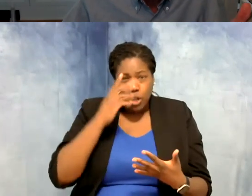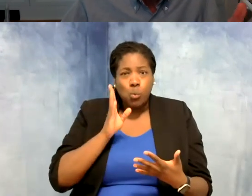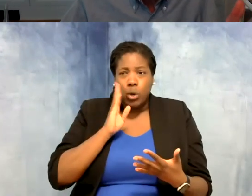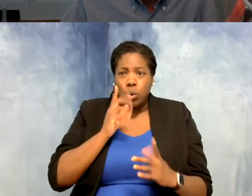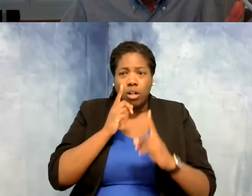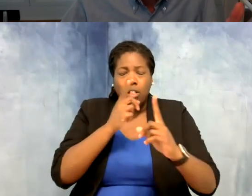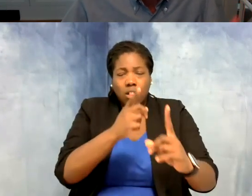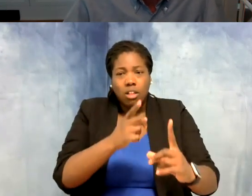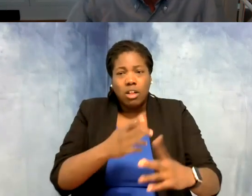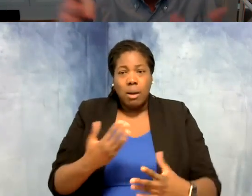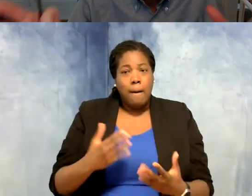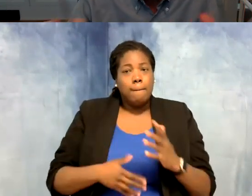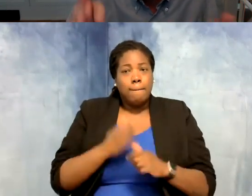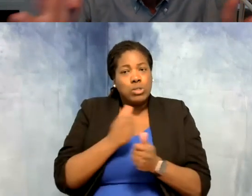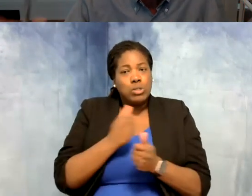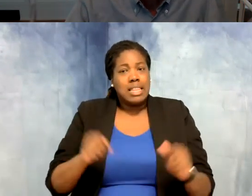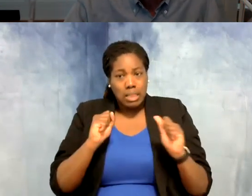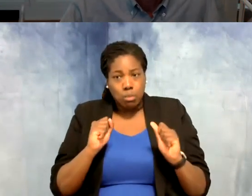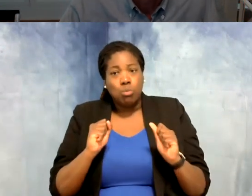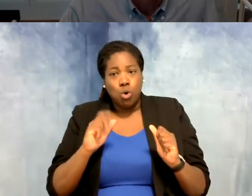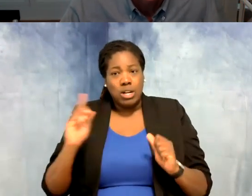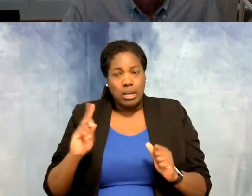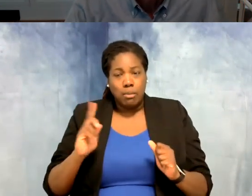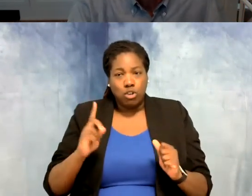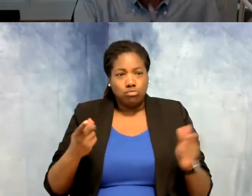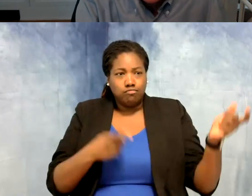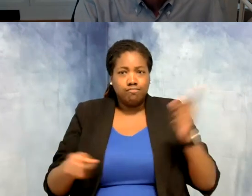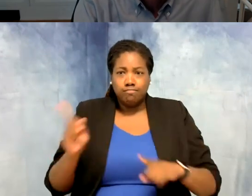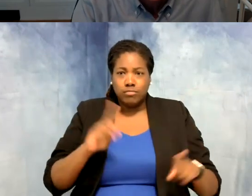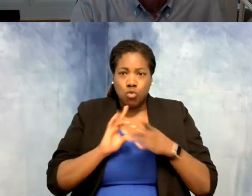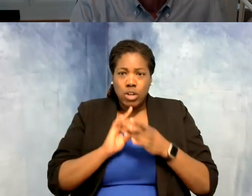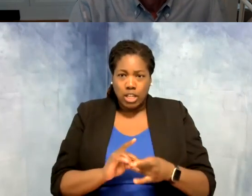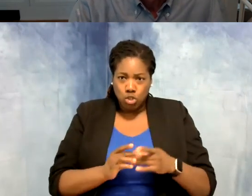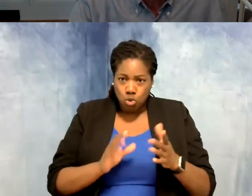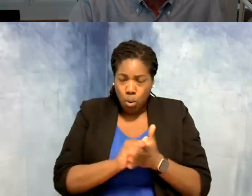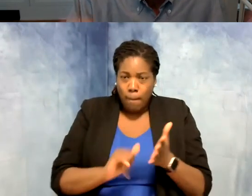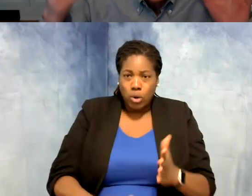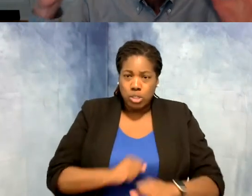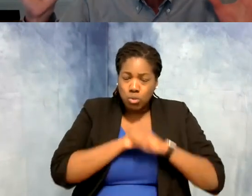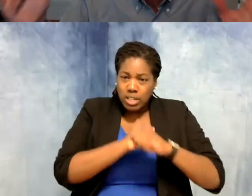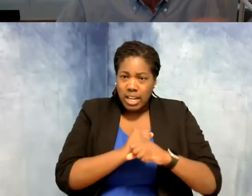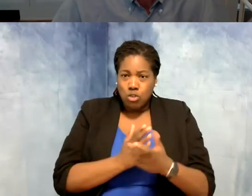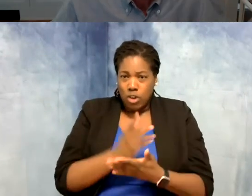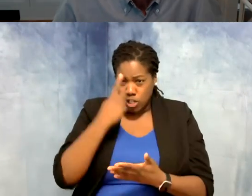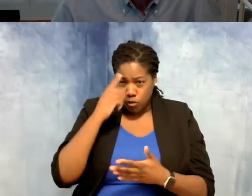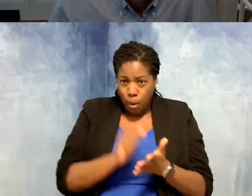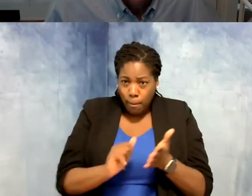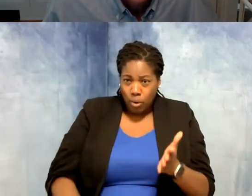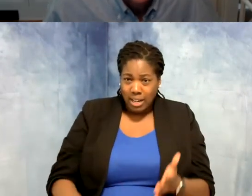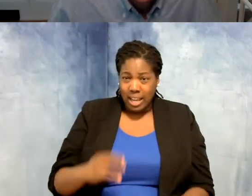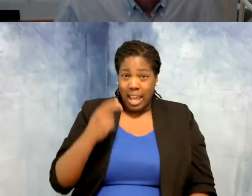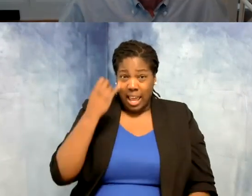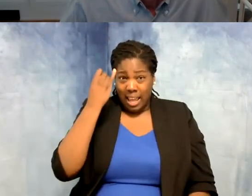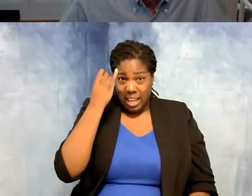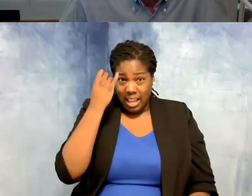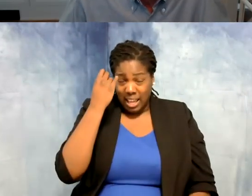most liberal democracies have reached a consensus on abortion and protect the right to abortion. Even Catholic countries